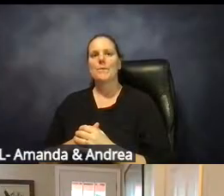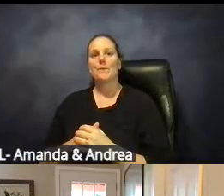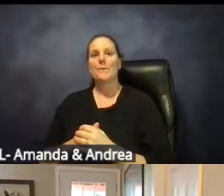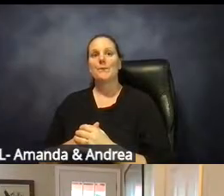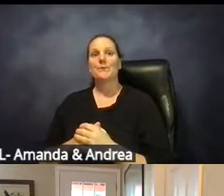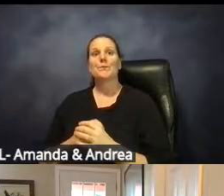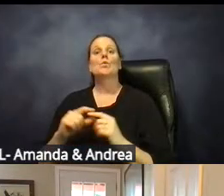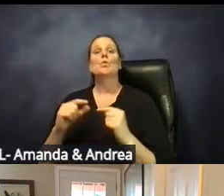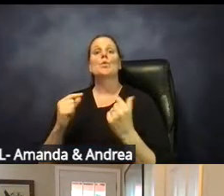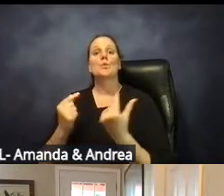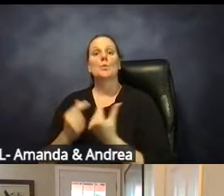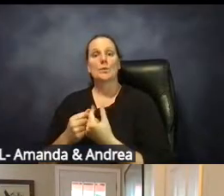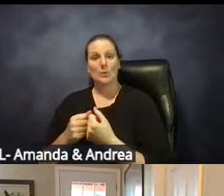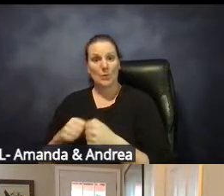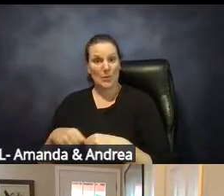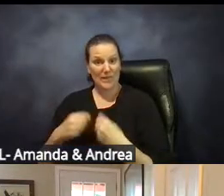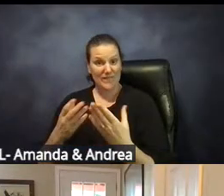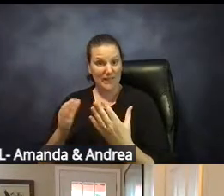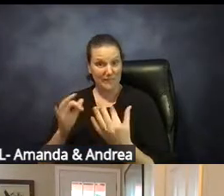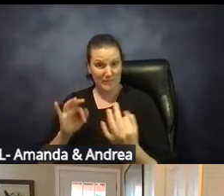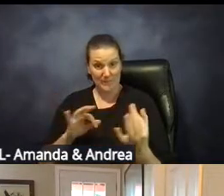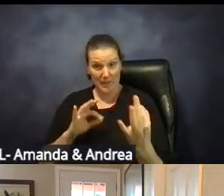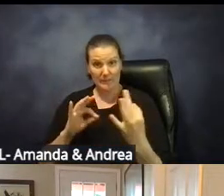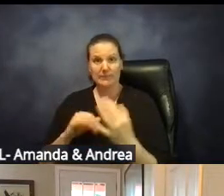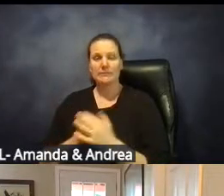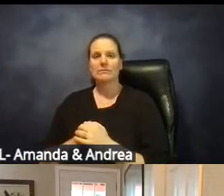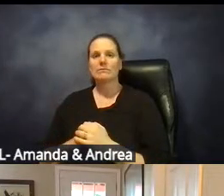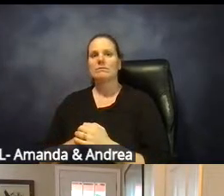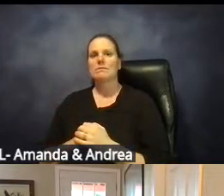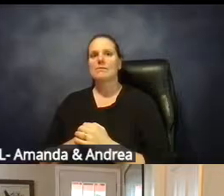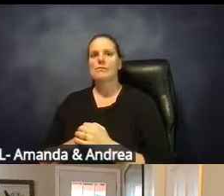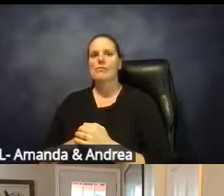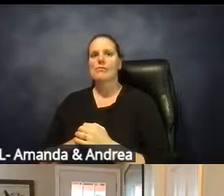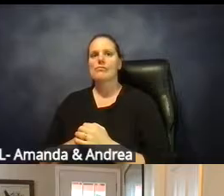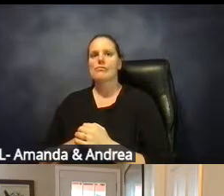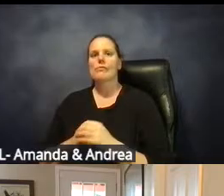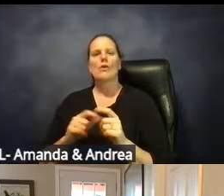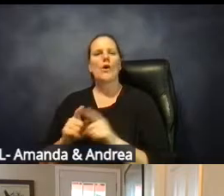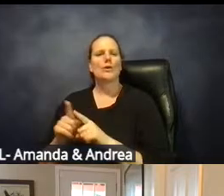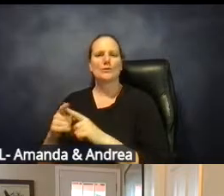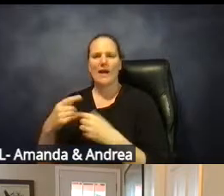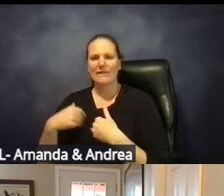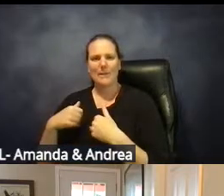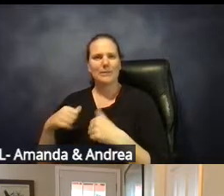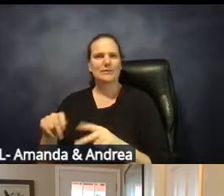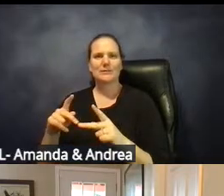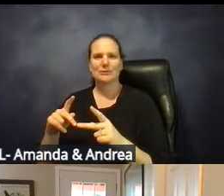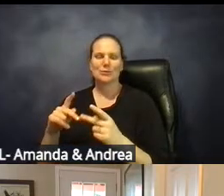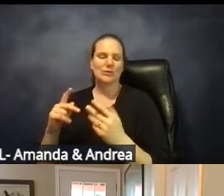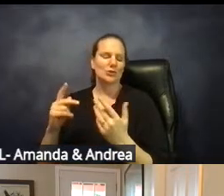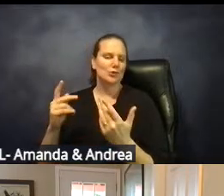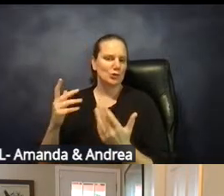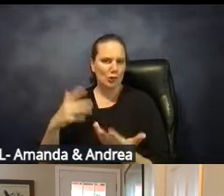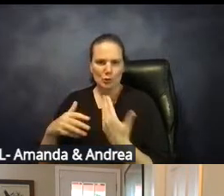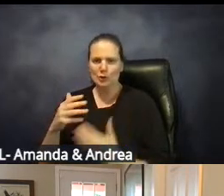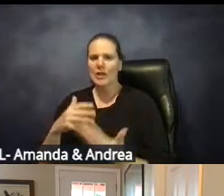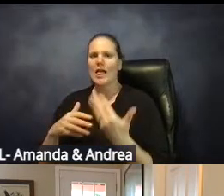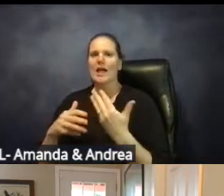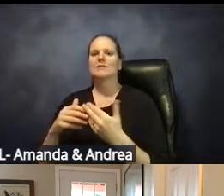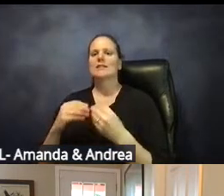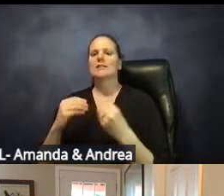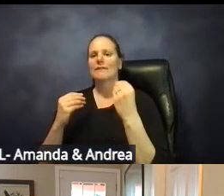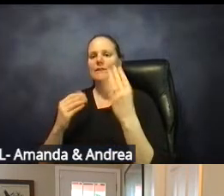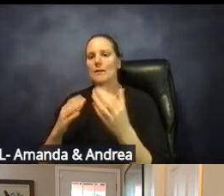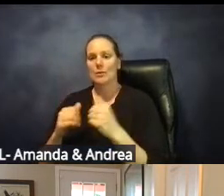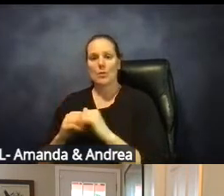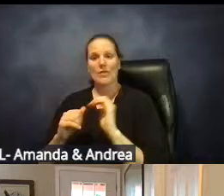you're going to provide us feedback. We'll also have opportunities where we're socializing this information